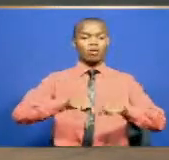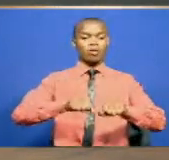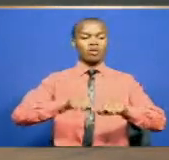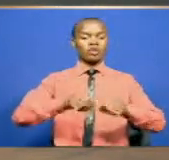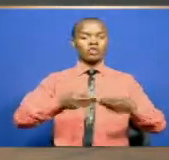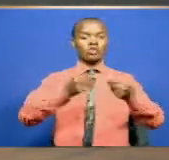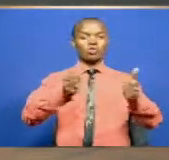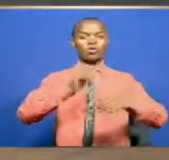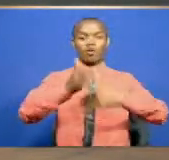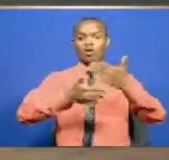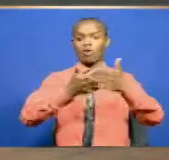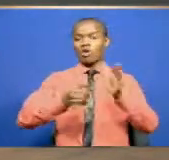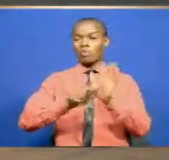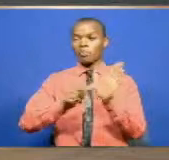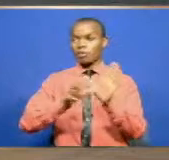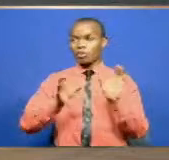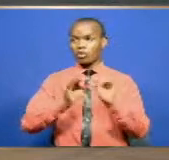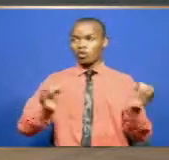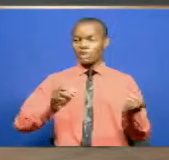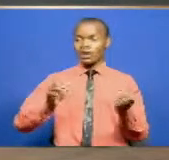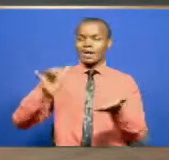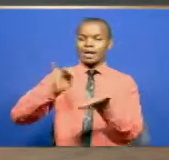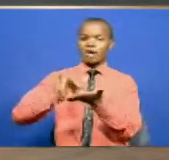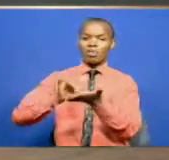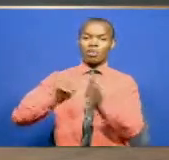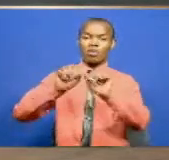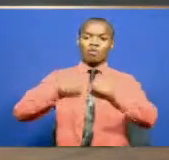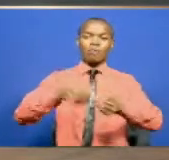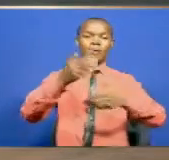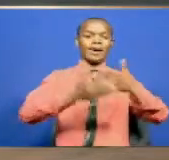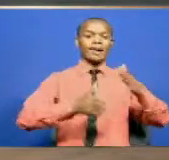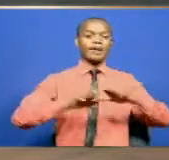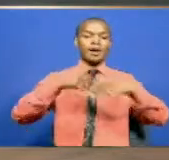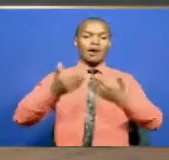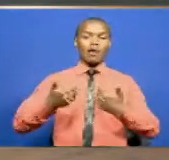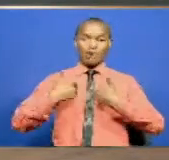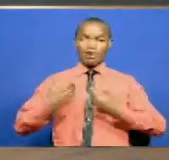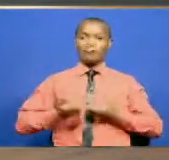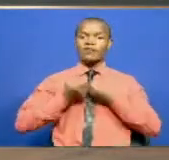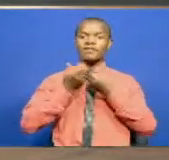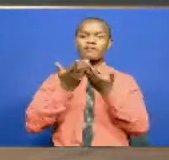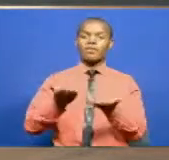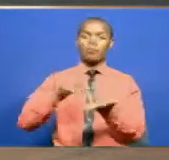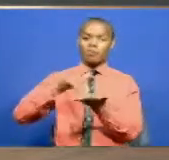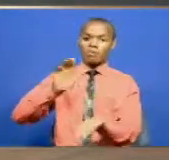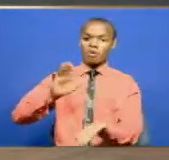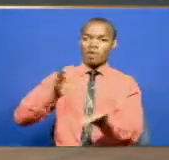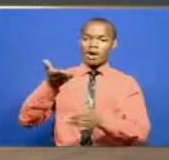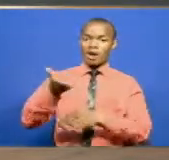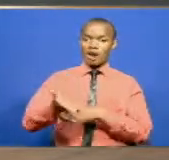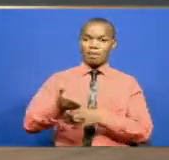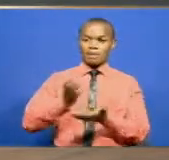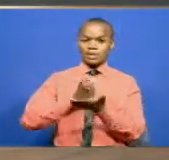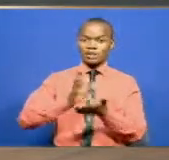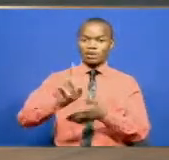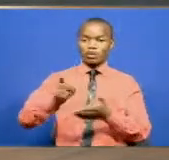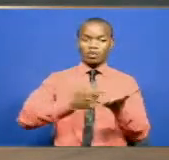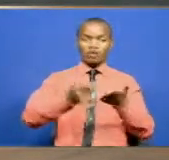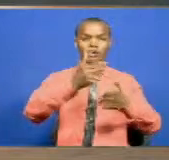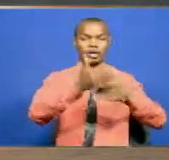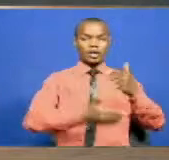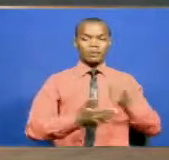all those demands. So what's the end game? We have details of that and much more right here on Channel One Weekend